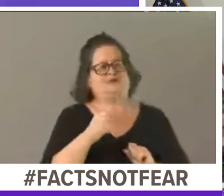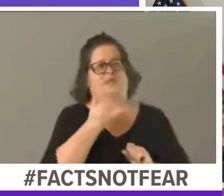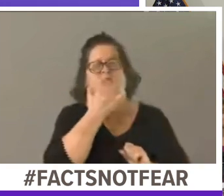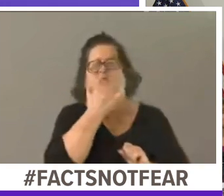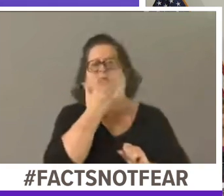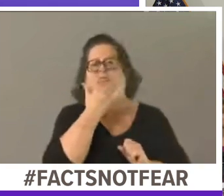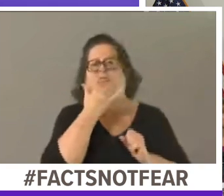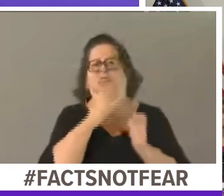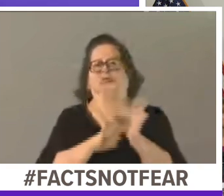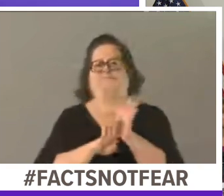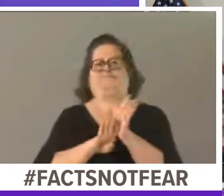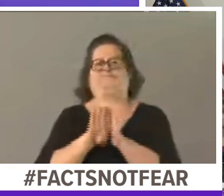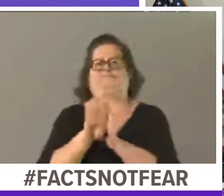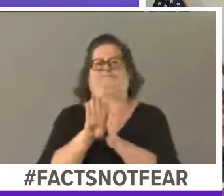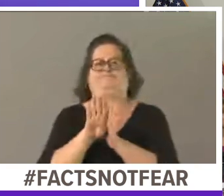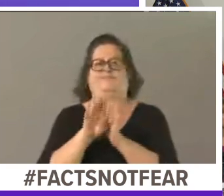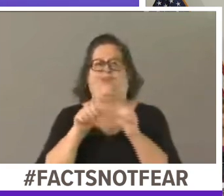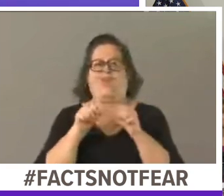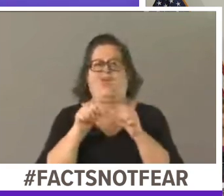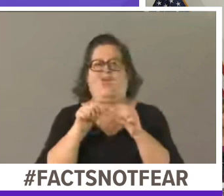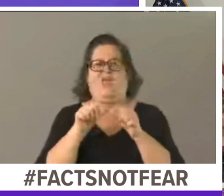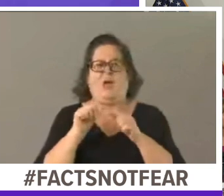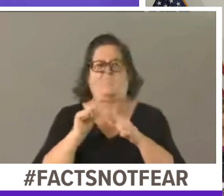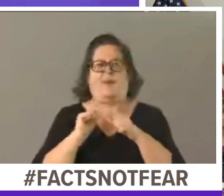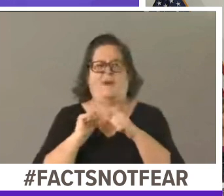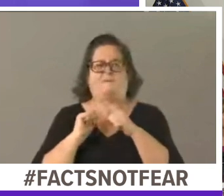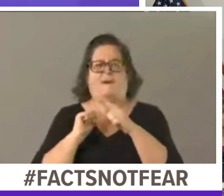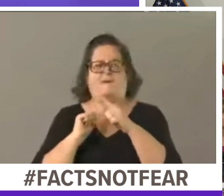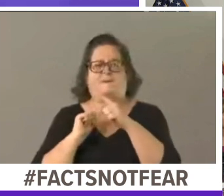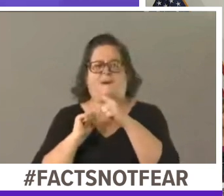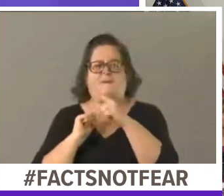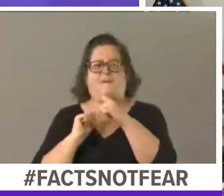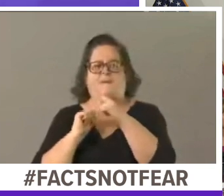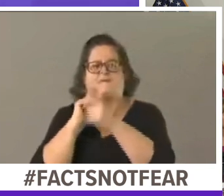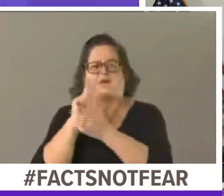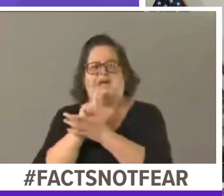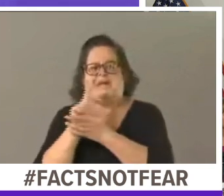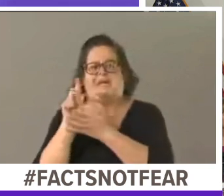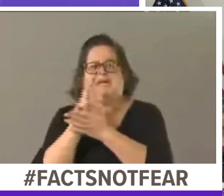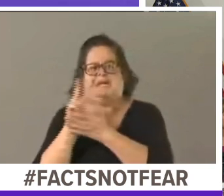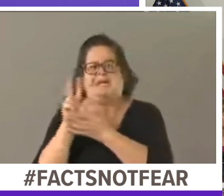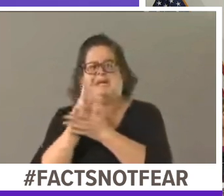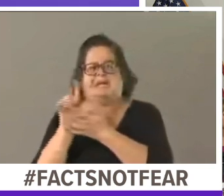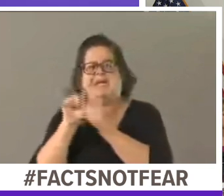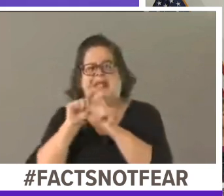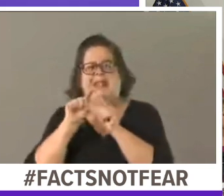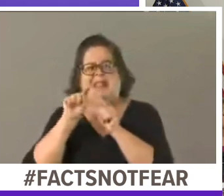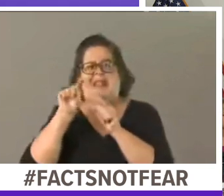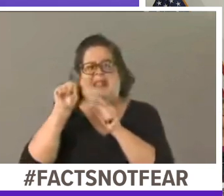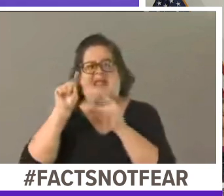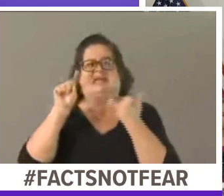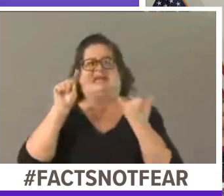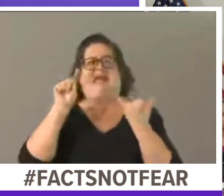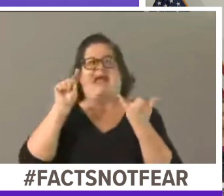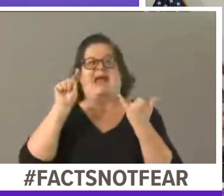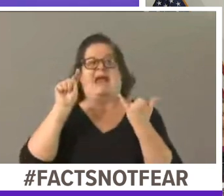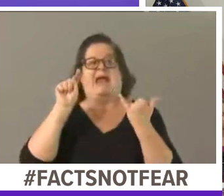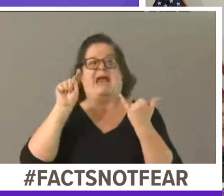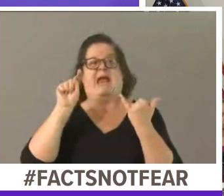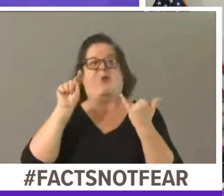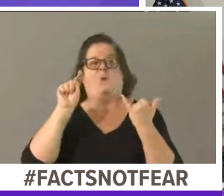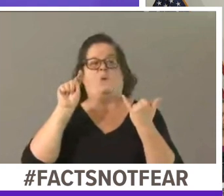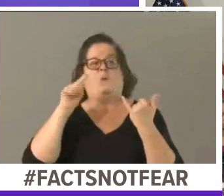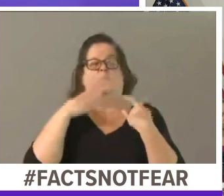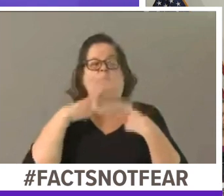wrong direction for several more weeks. Today, we see the first evidence of